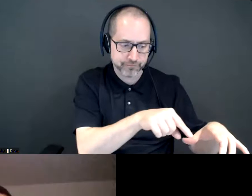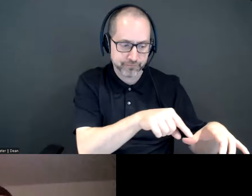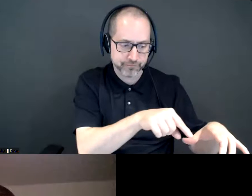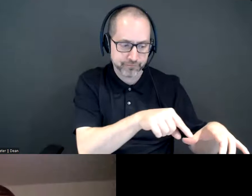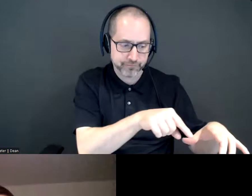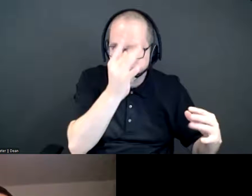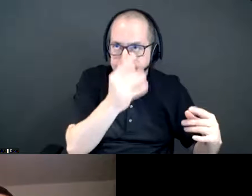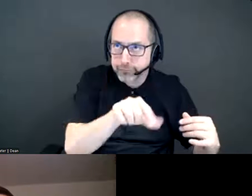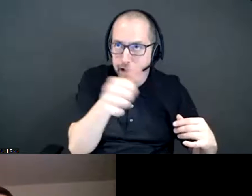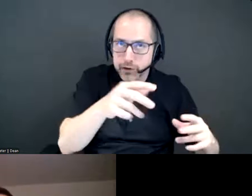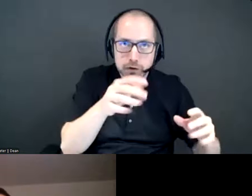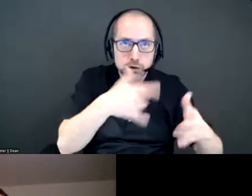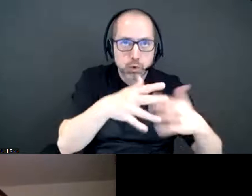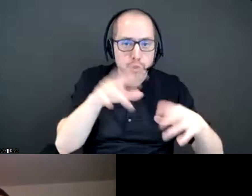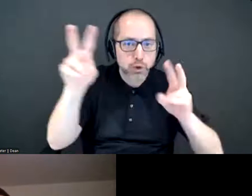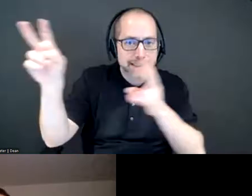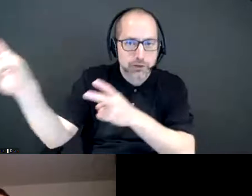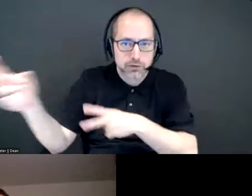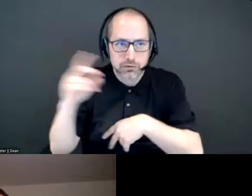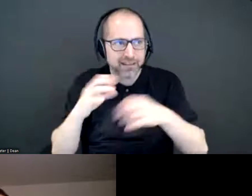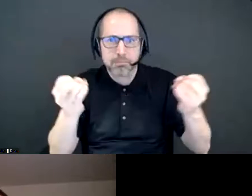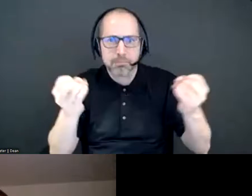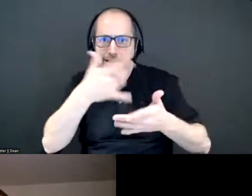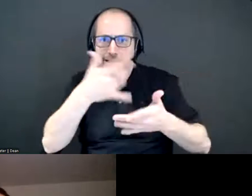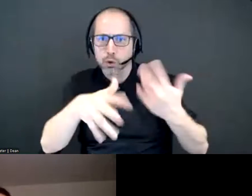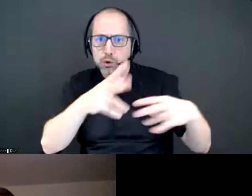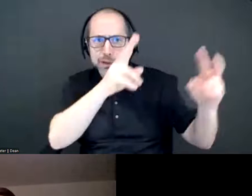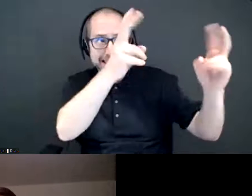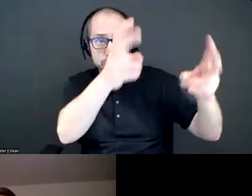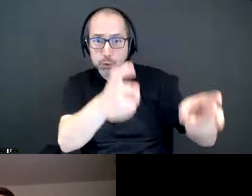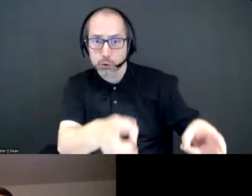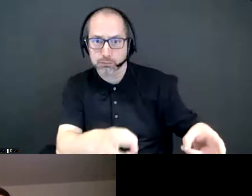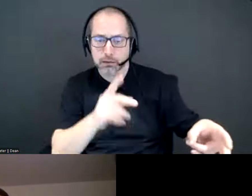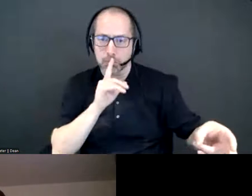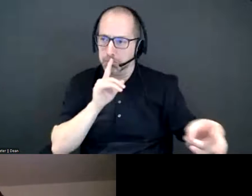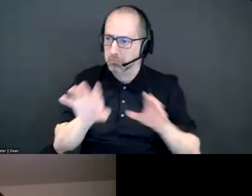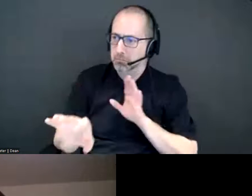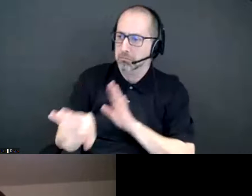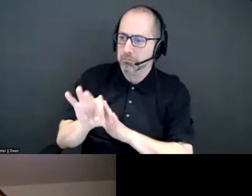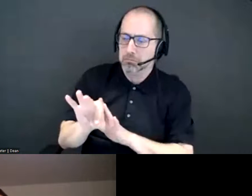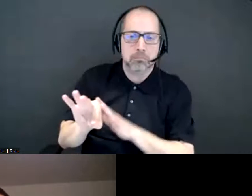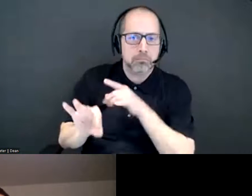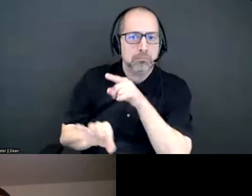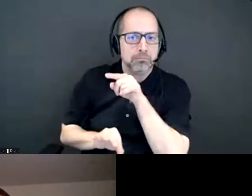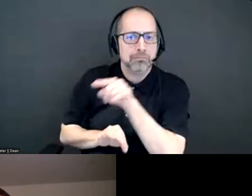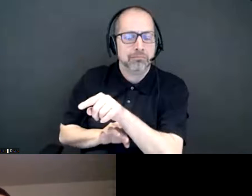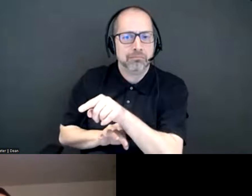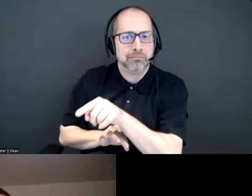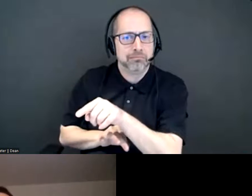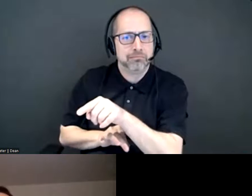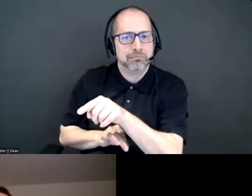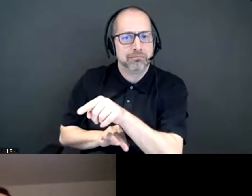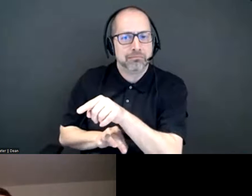social issues that they wanted to get involved with, and doing research to kind of learn about it, and then choosing they